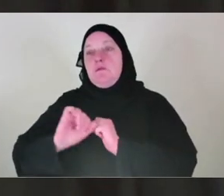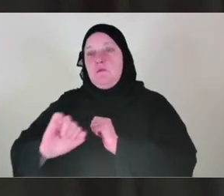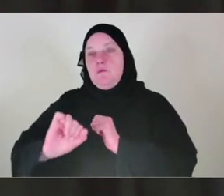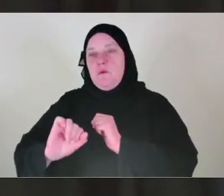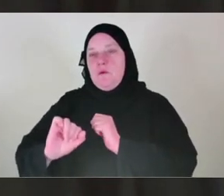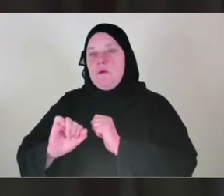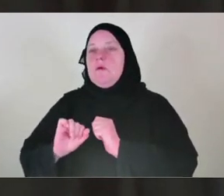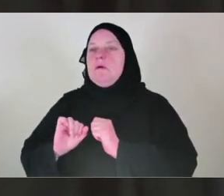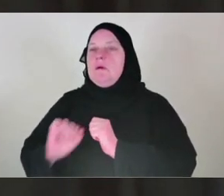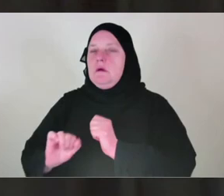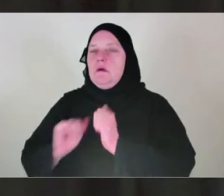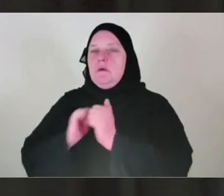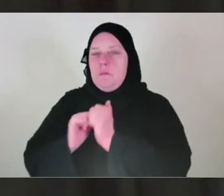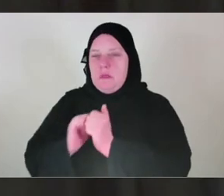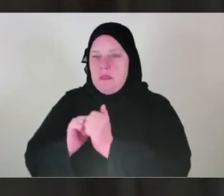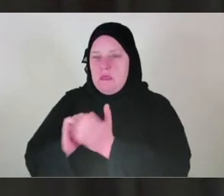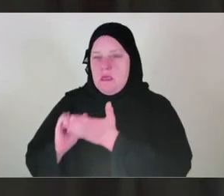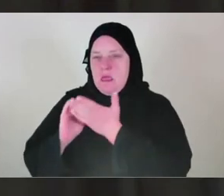Each one